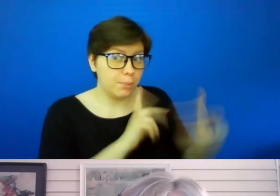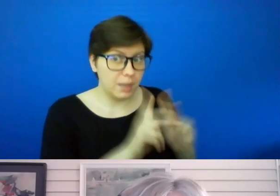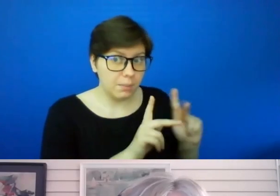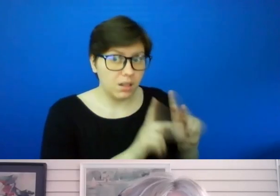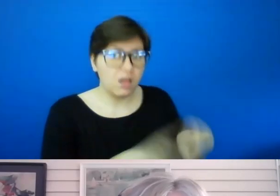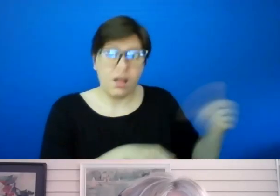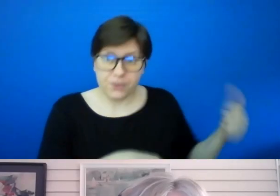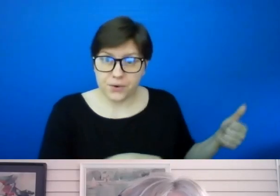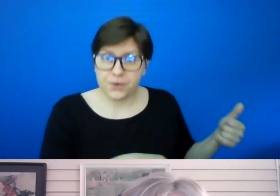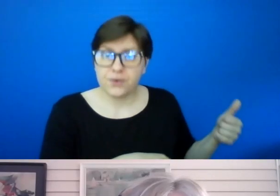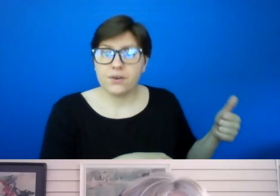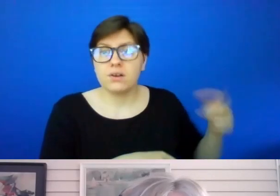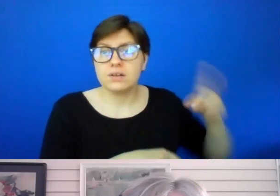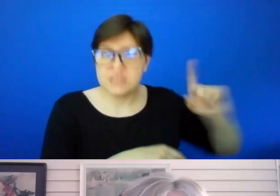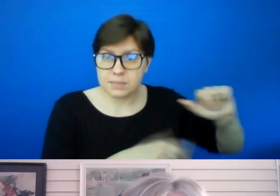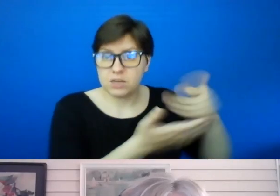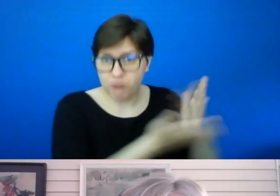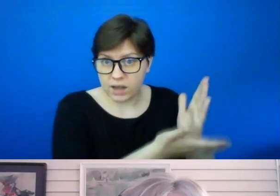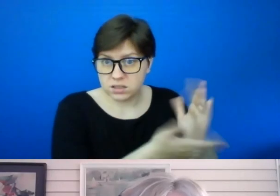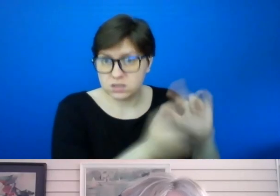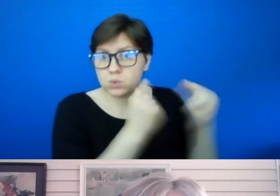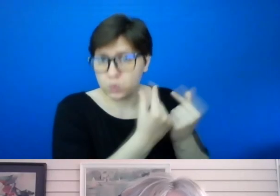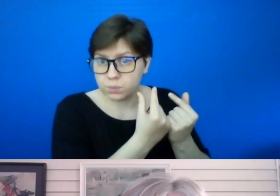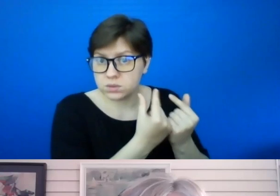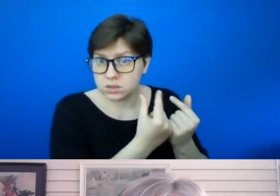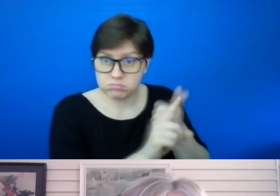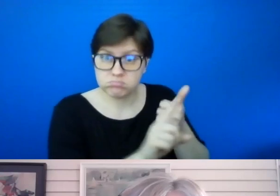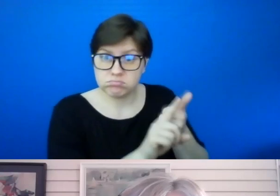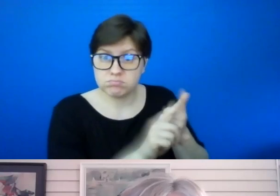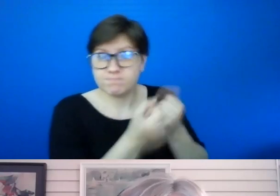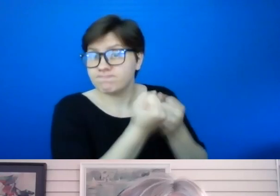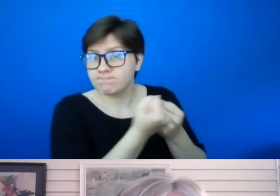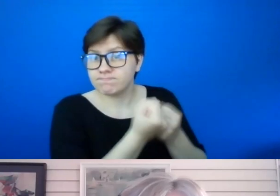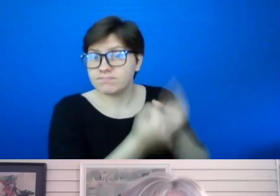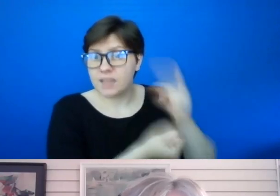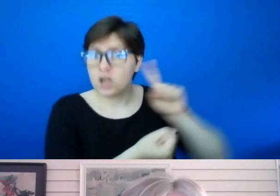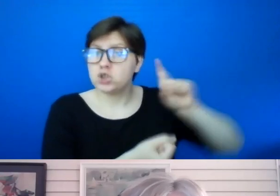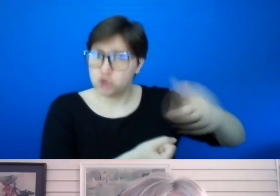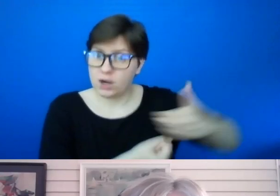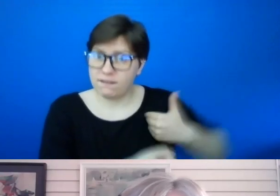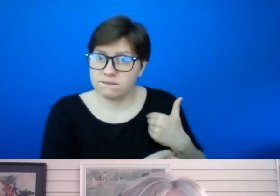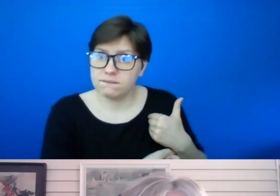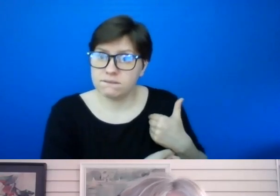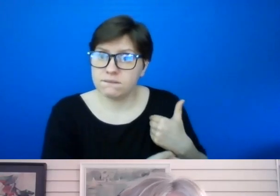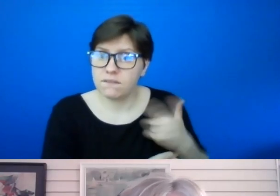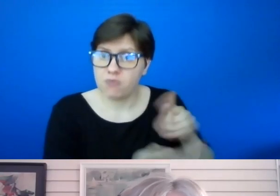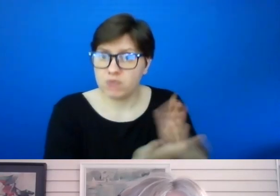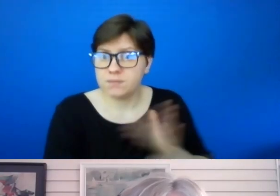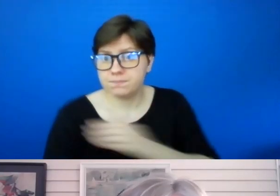other disability rights groups that think that they should have this right.